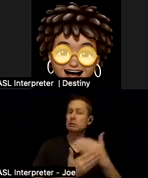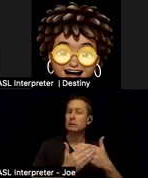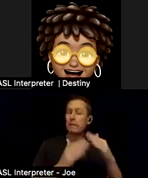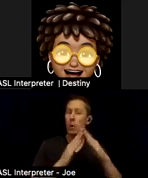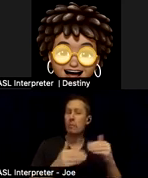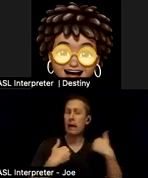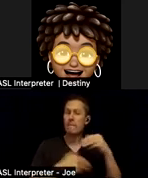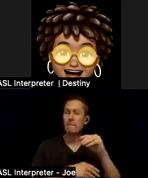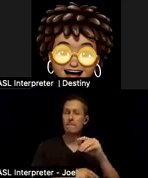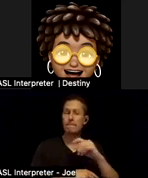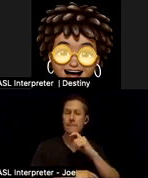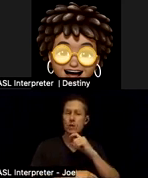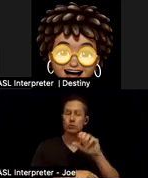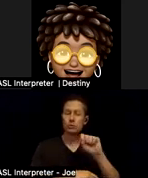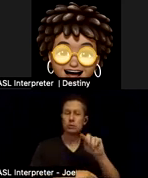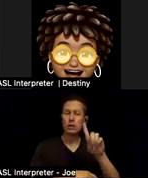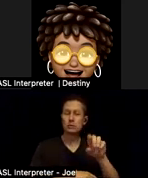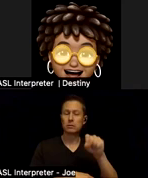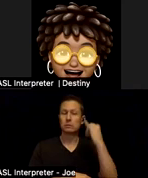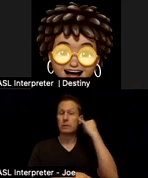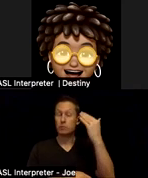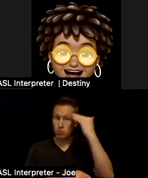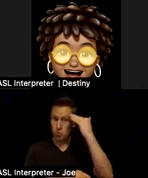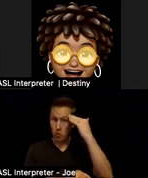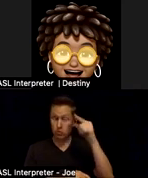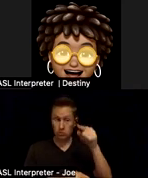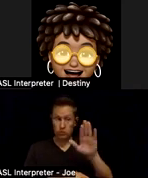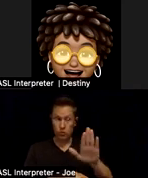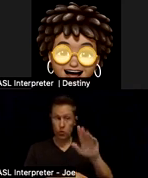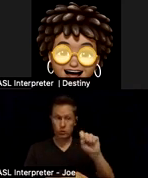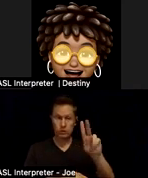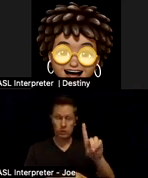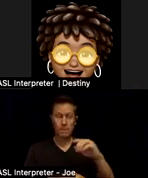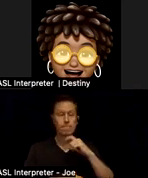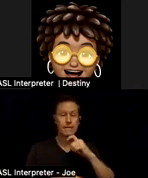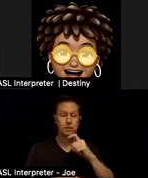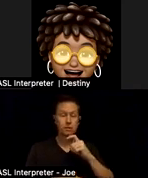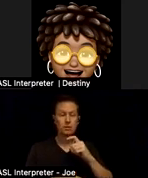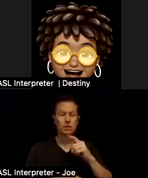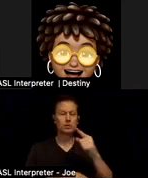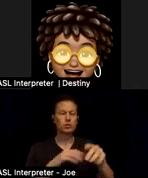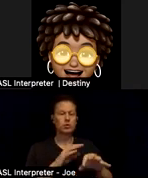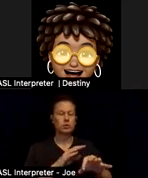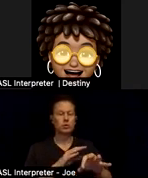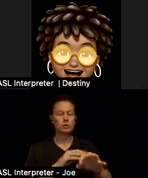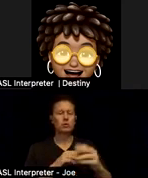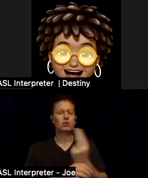studs. If you know that there's metal studs, you use what's called an